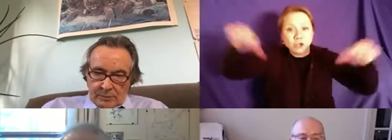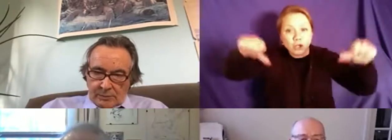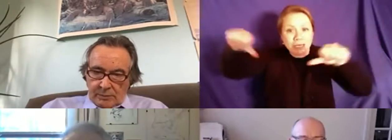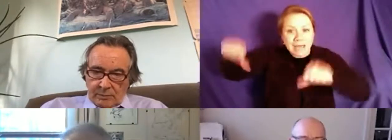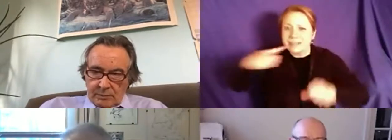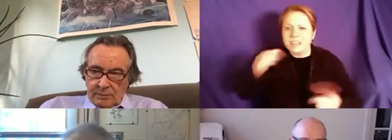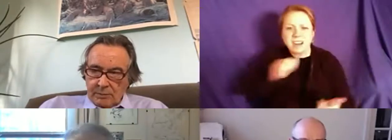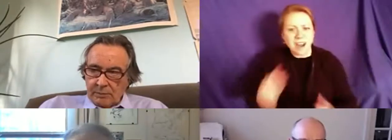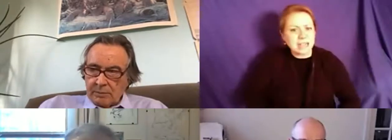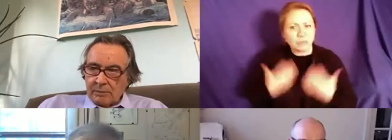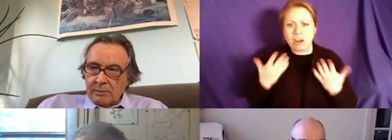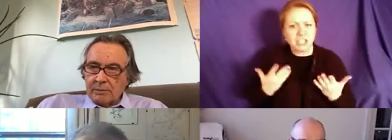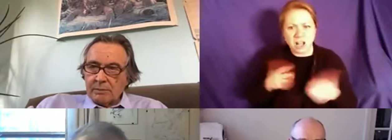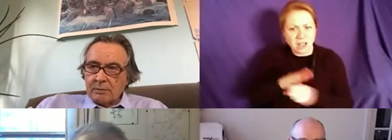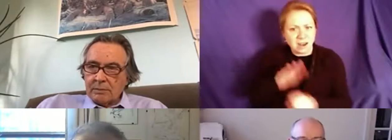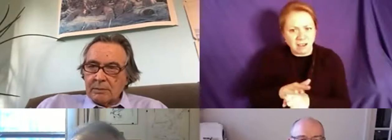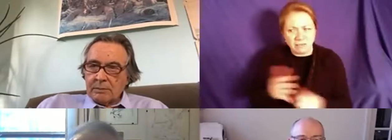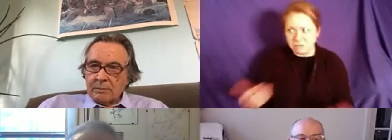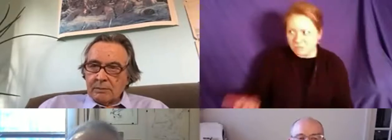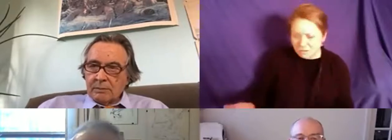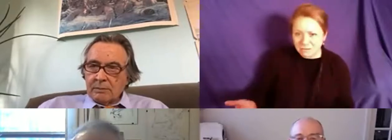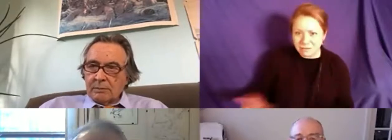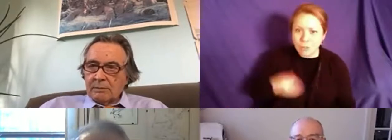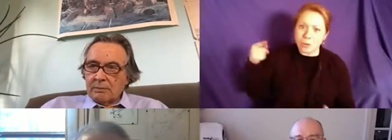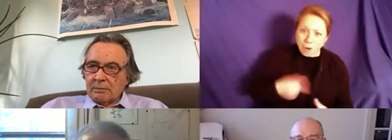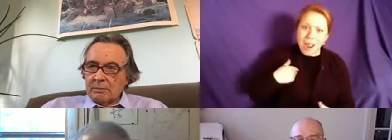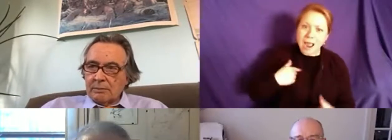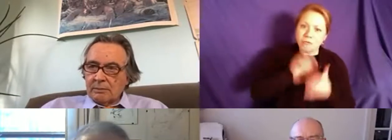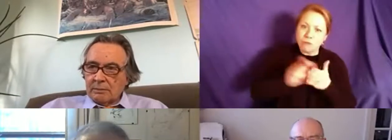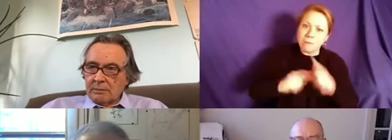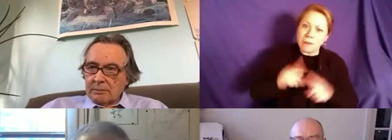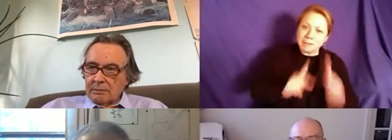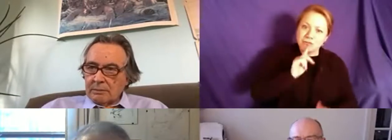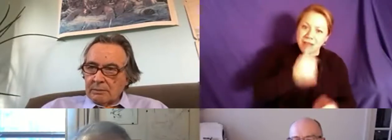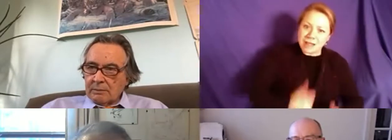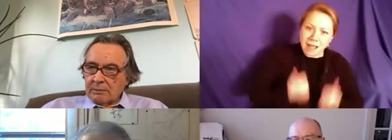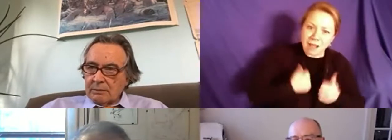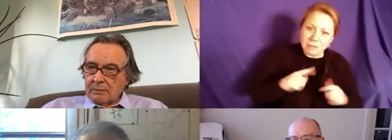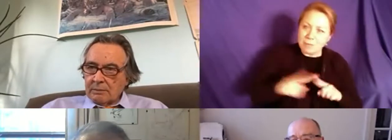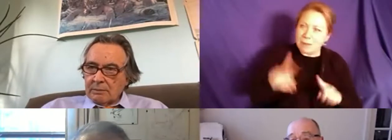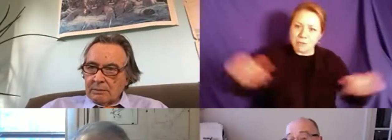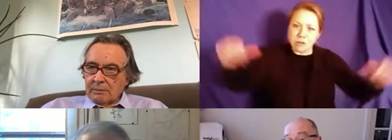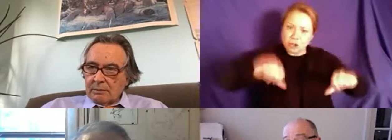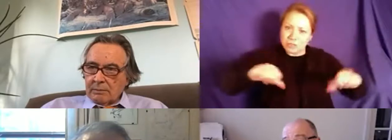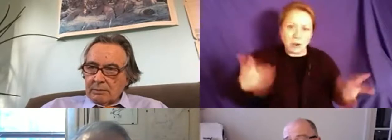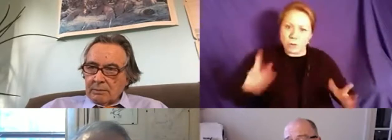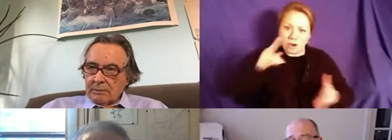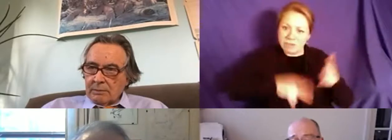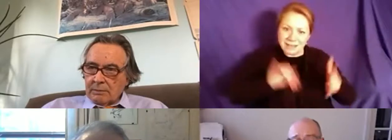inspirational. It was about people's real lives and people dealing with